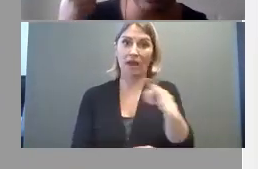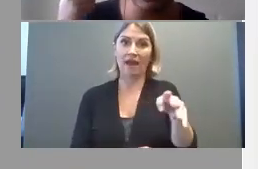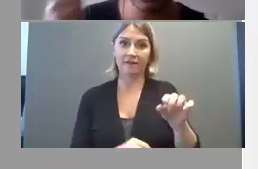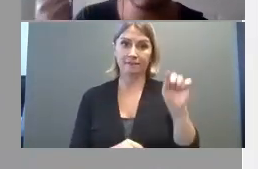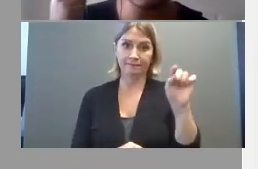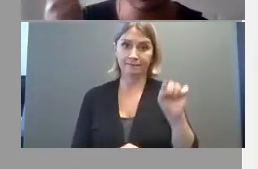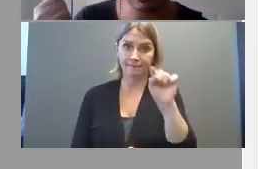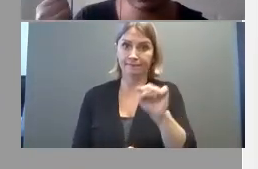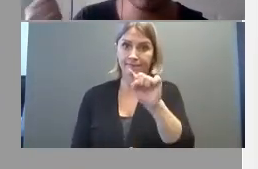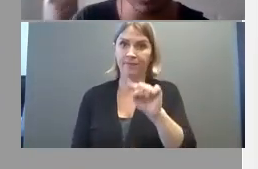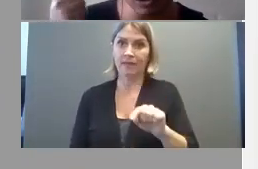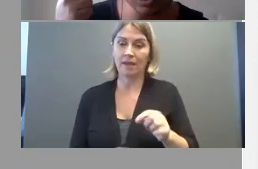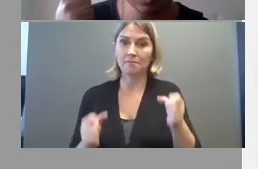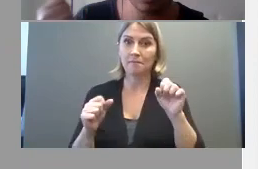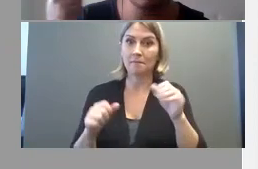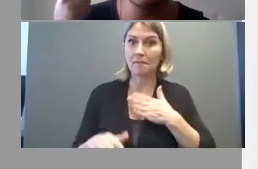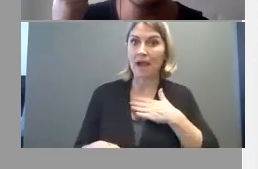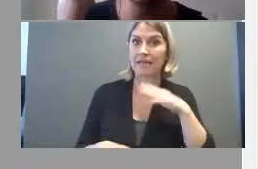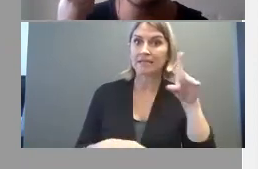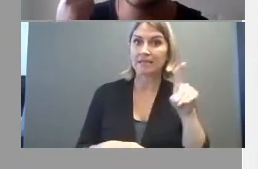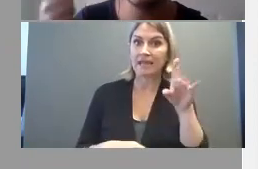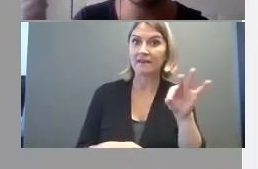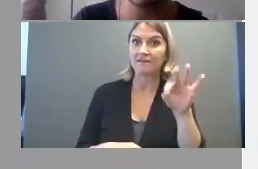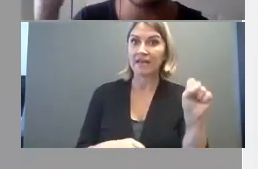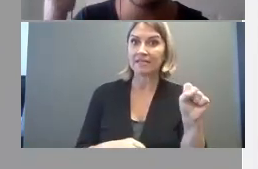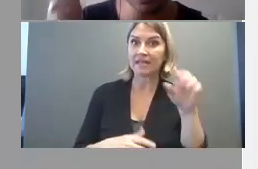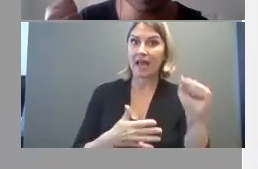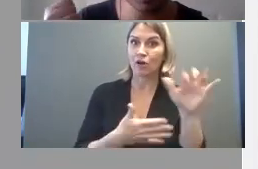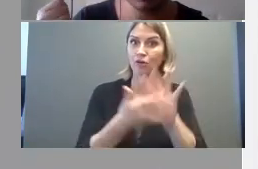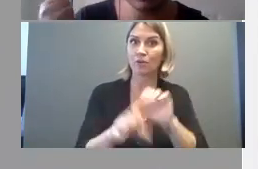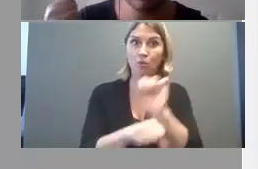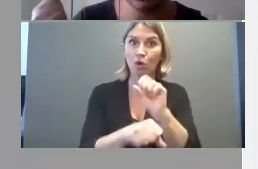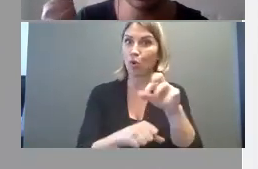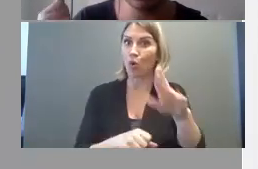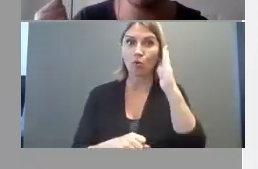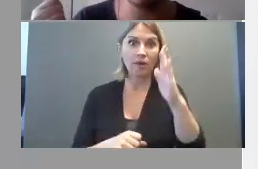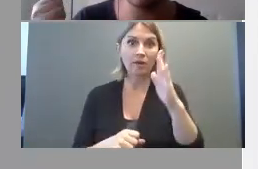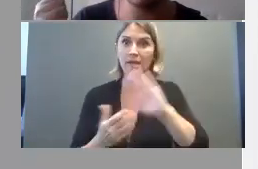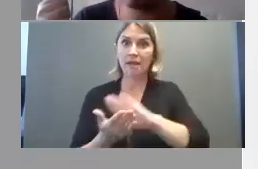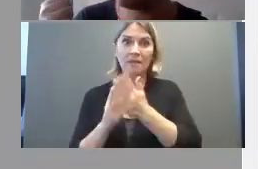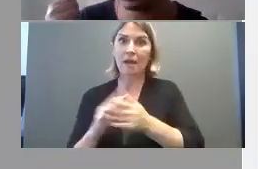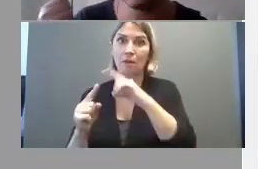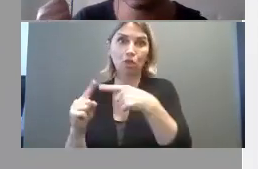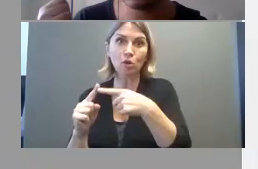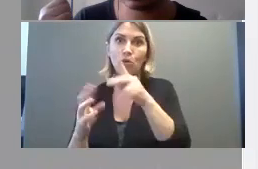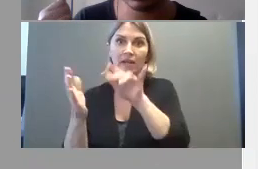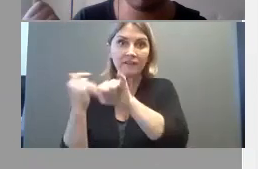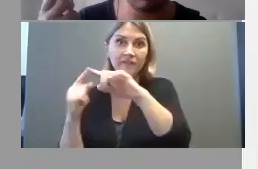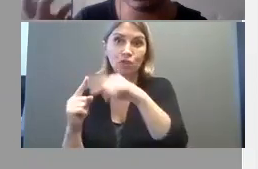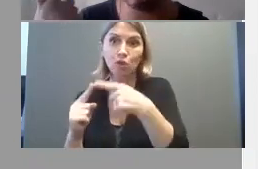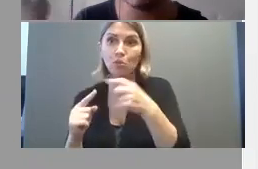Would my DFS algorithm work, or would it end up in a loop, infinite loop, or would it